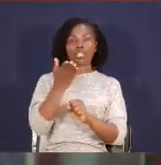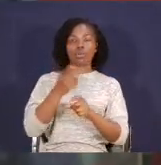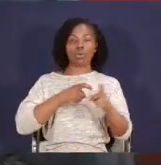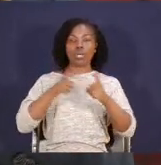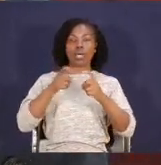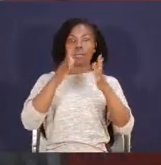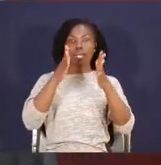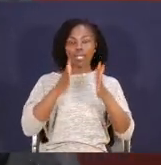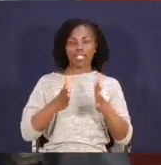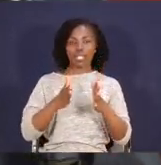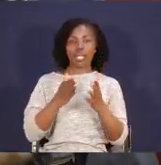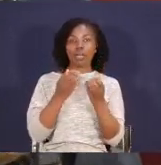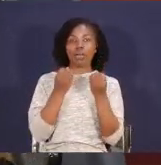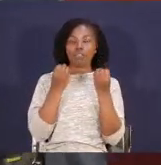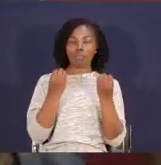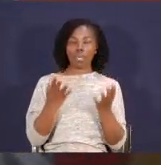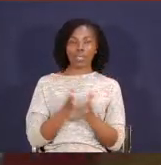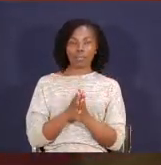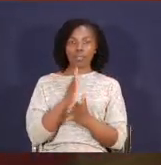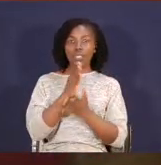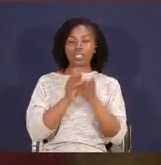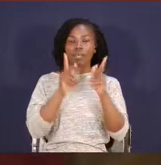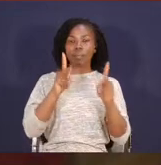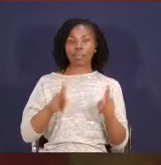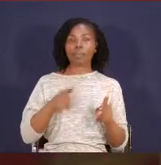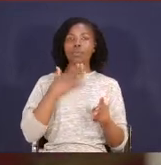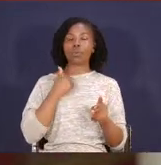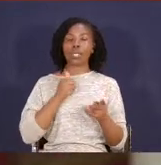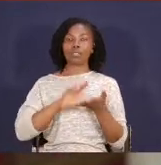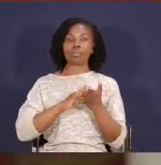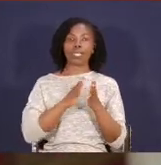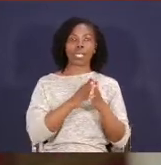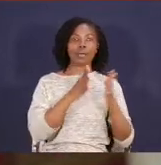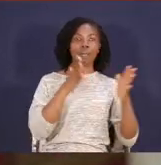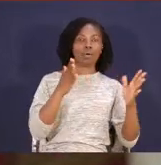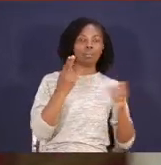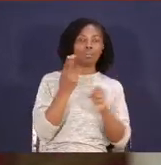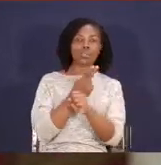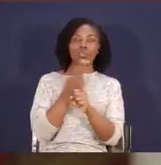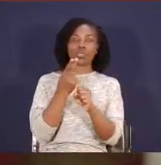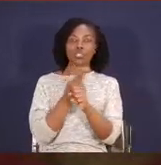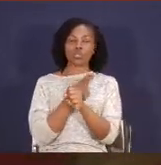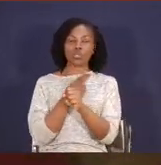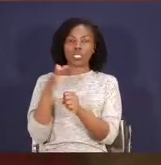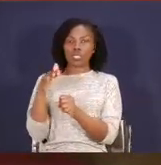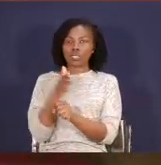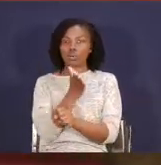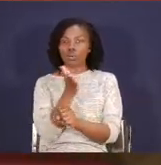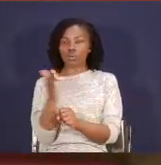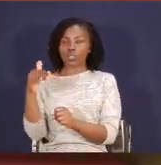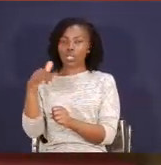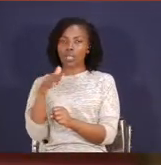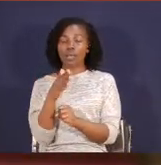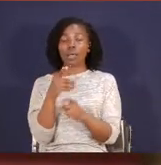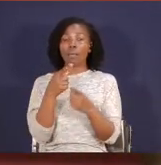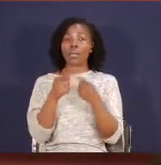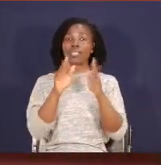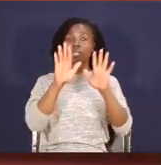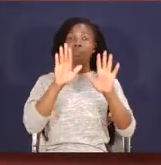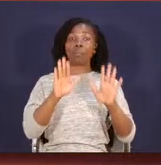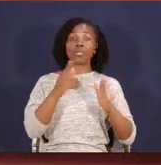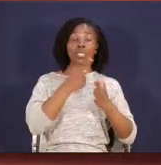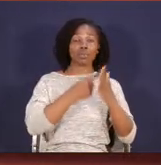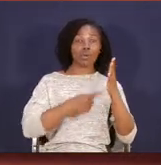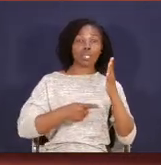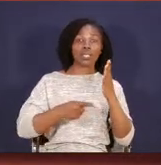over much. Some people want to graduate from little to much using shortcuts. and using all kinds of... The key here is a stewardship